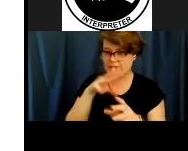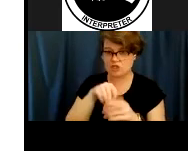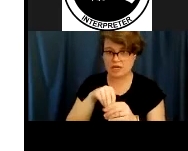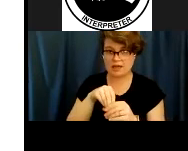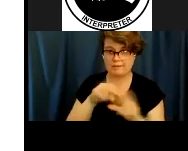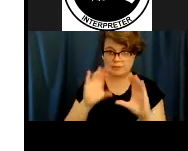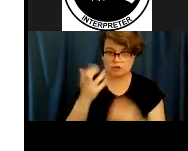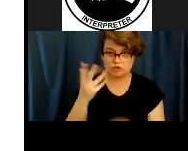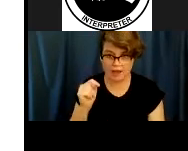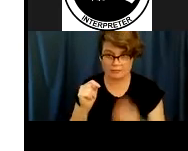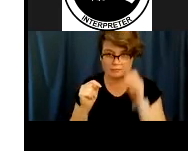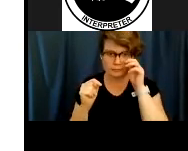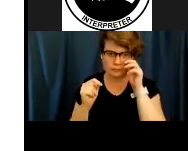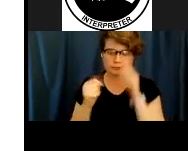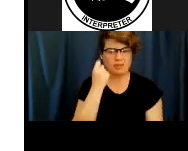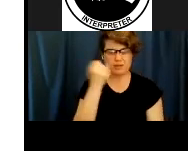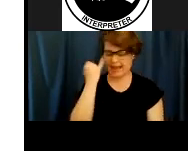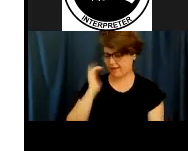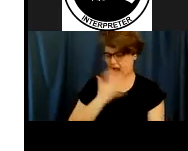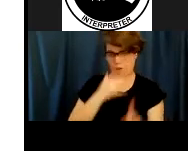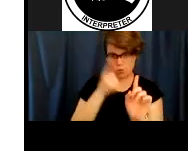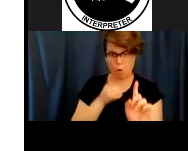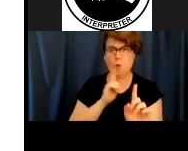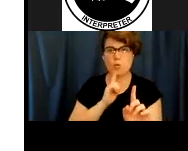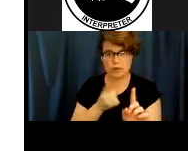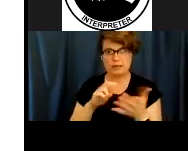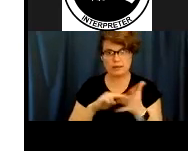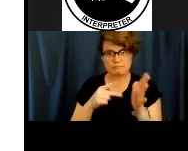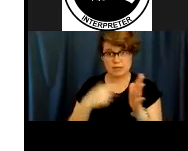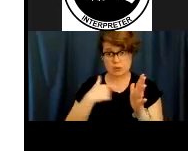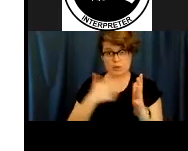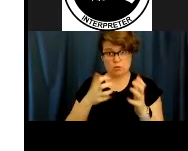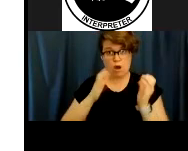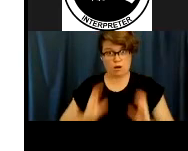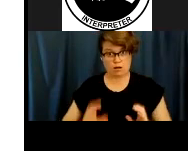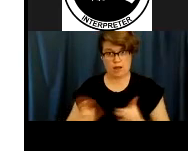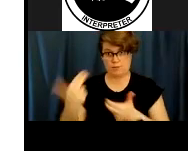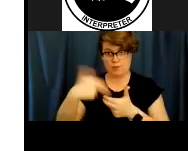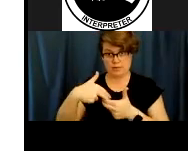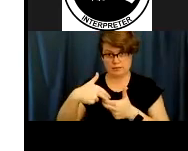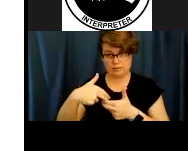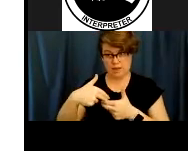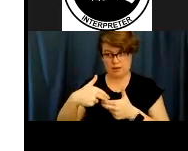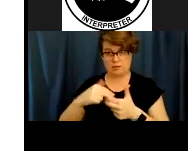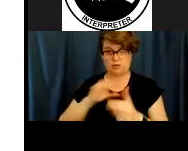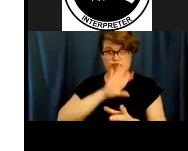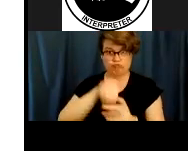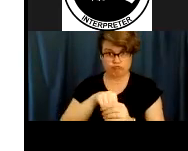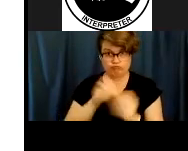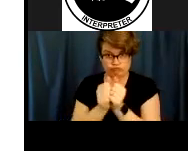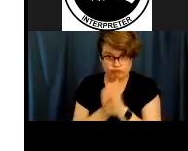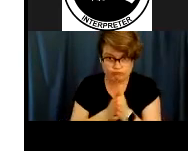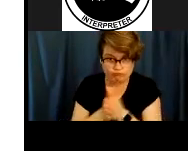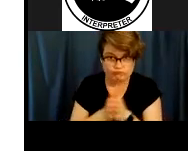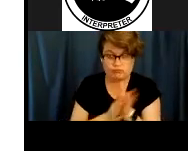understanding that if our goal is really to get clients, to get participants to be engaged in this space in